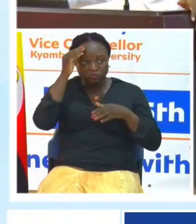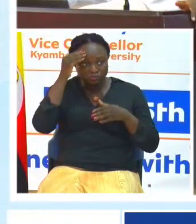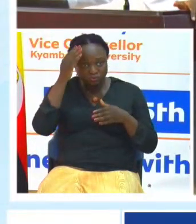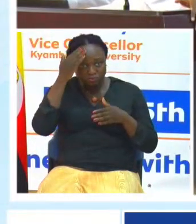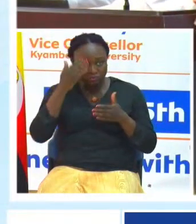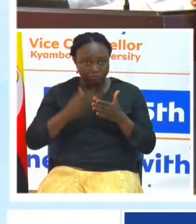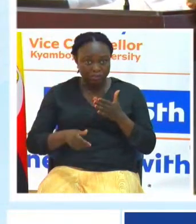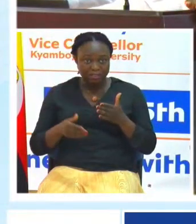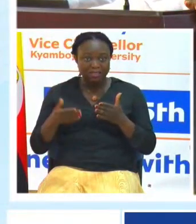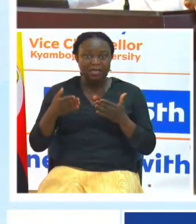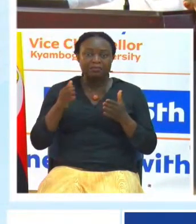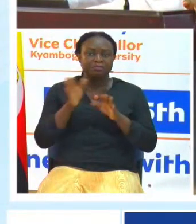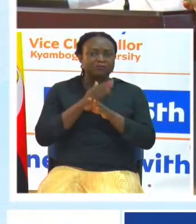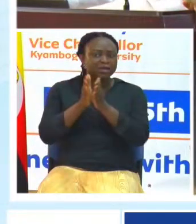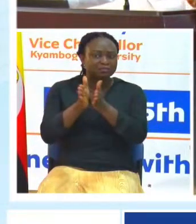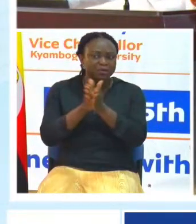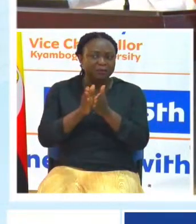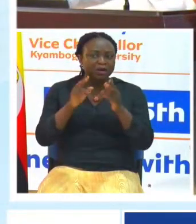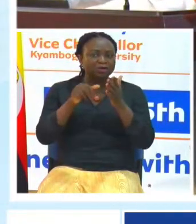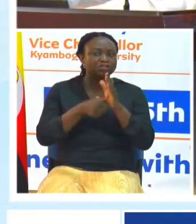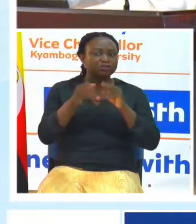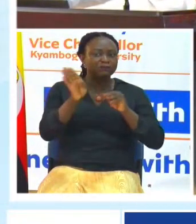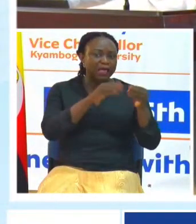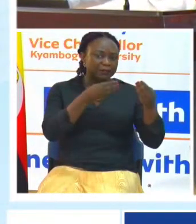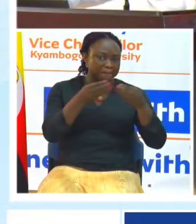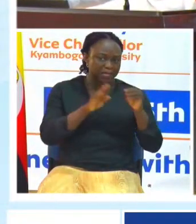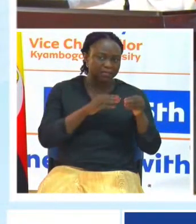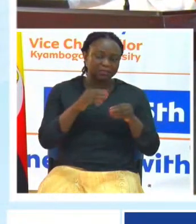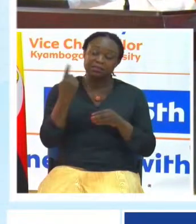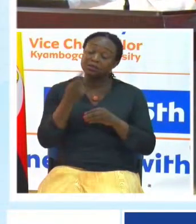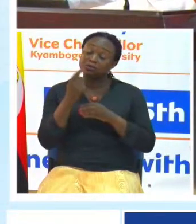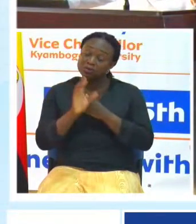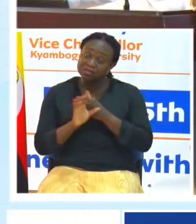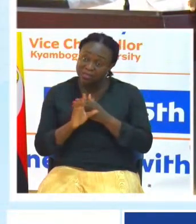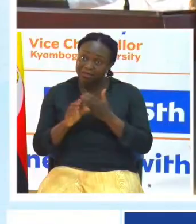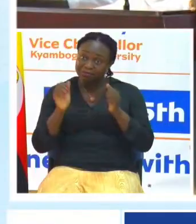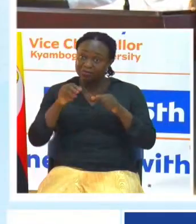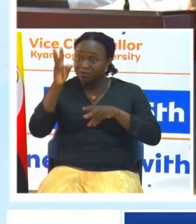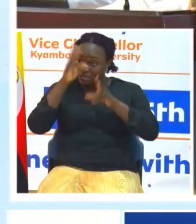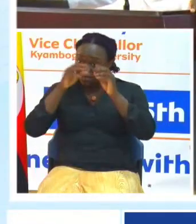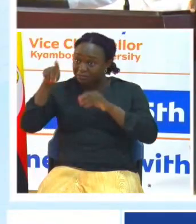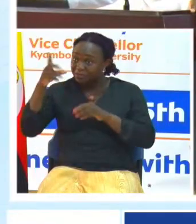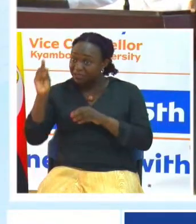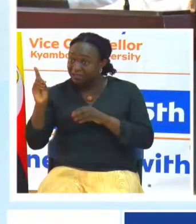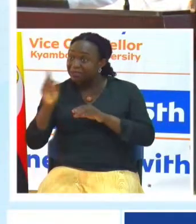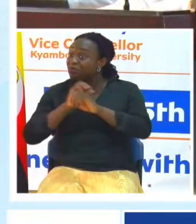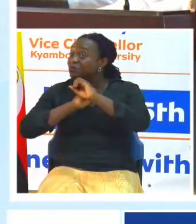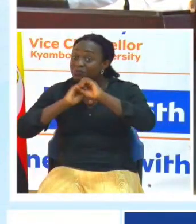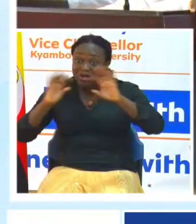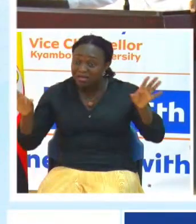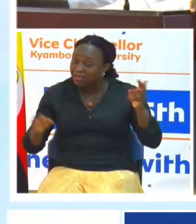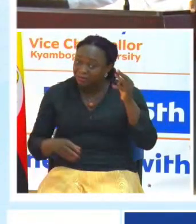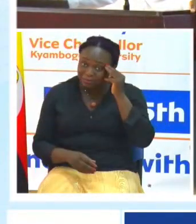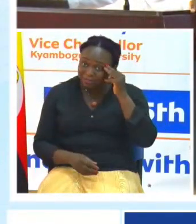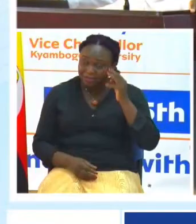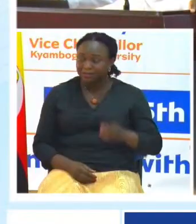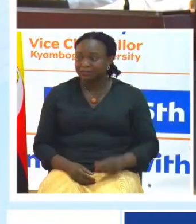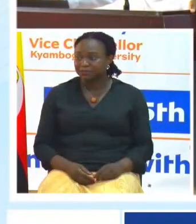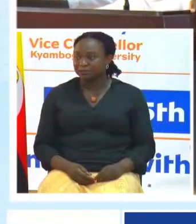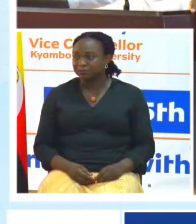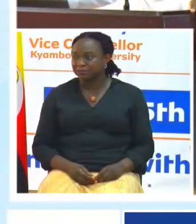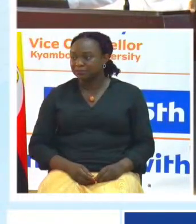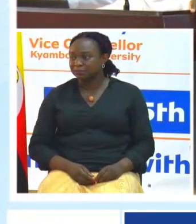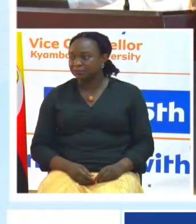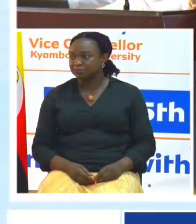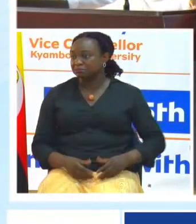talked about flexibility, it's literally one of the countries whereby you can do a PhD without a master's. Okay?